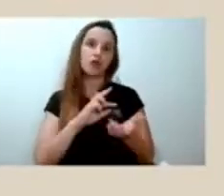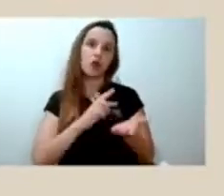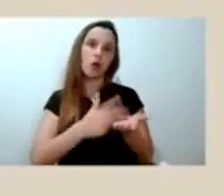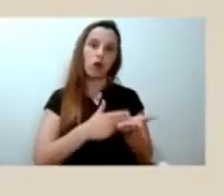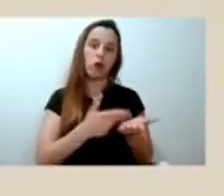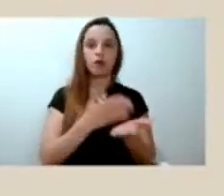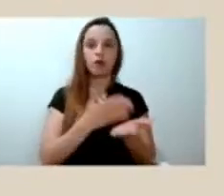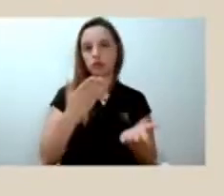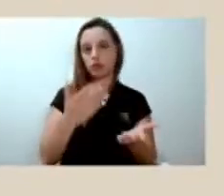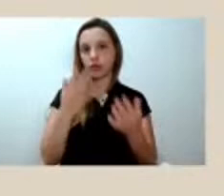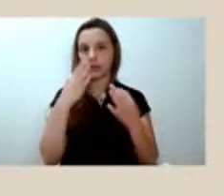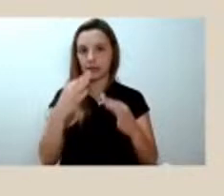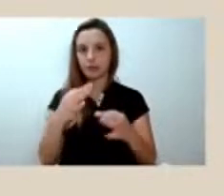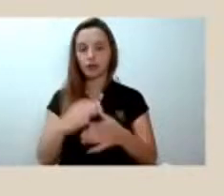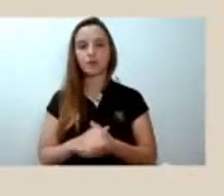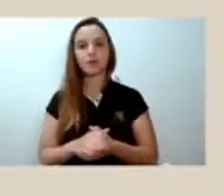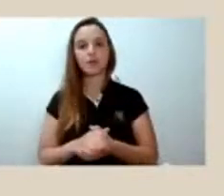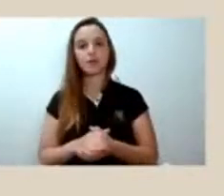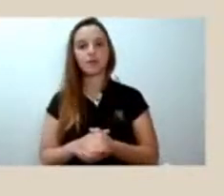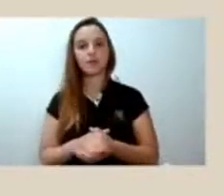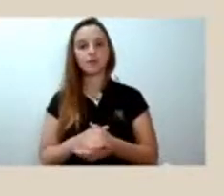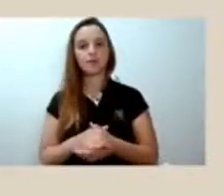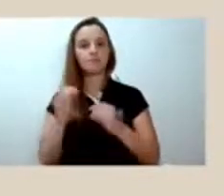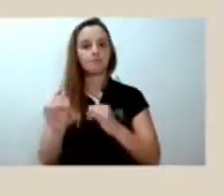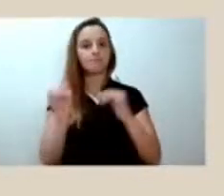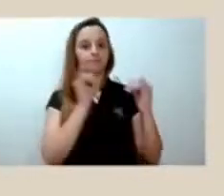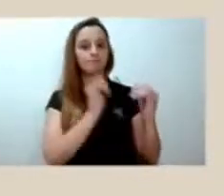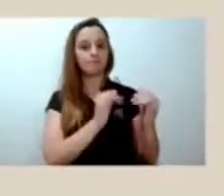Yeah, I'll pass the word to Jovin now.